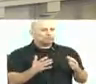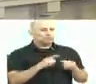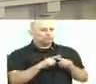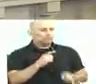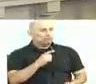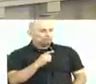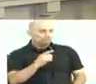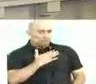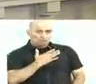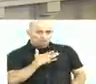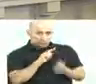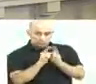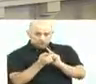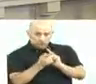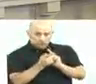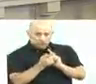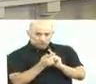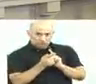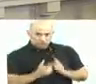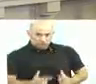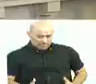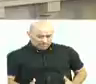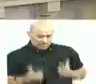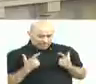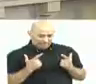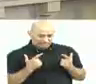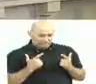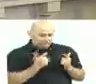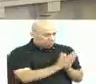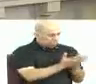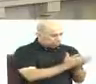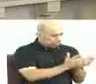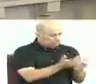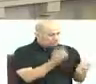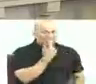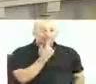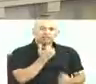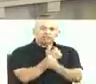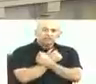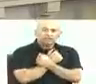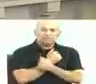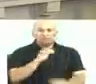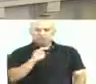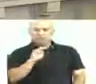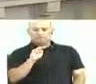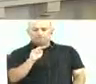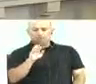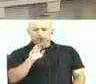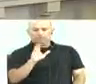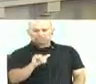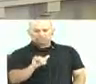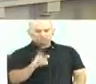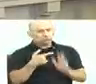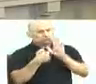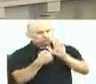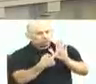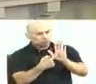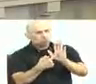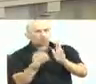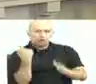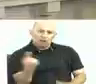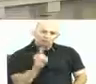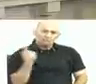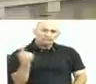my translation in the Life Application Bible says love, mercy. Show